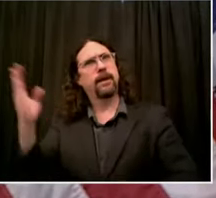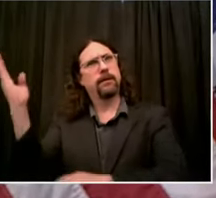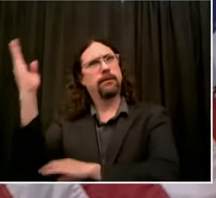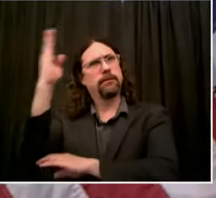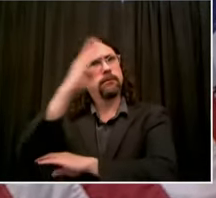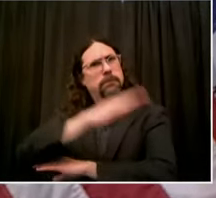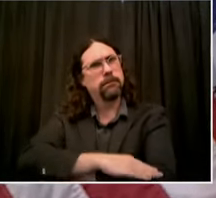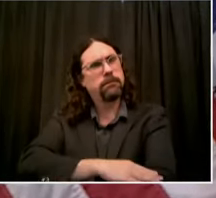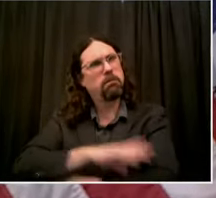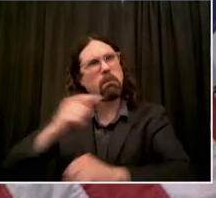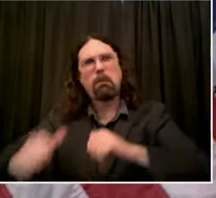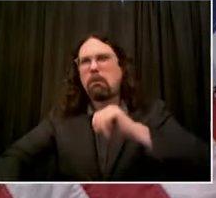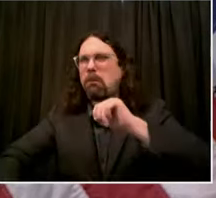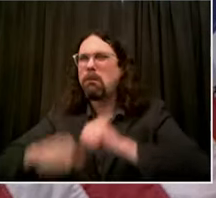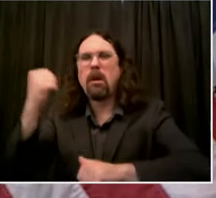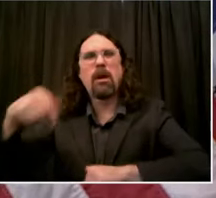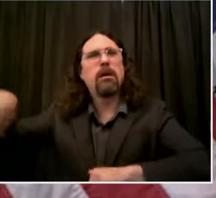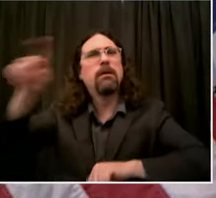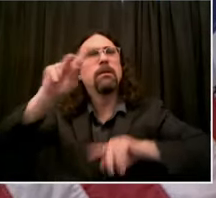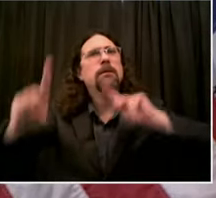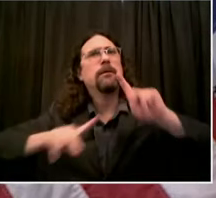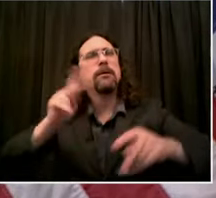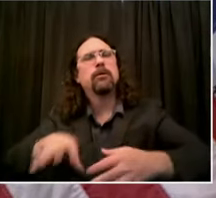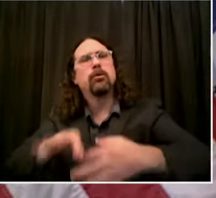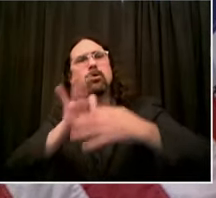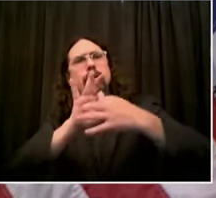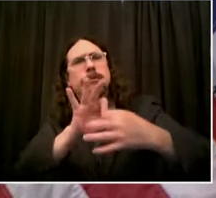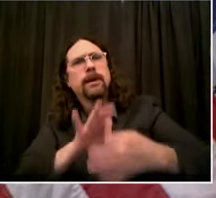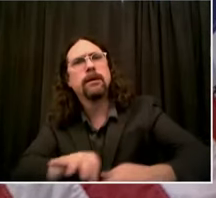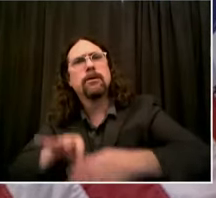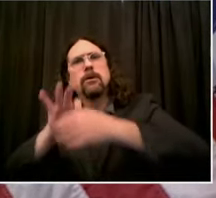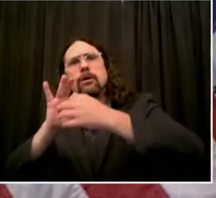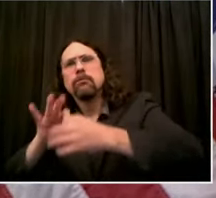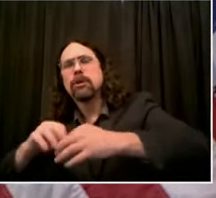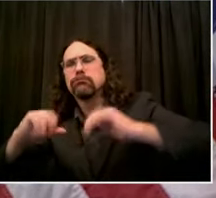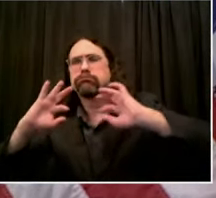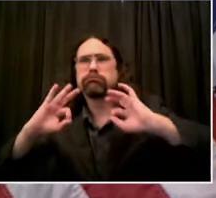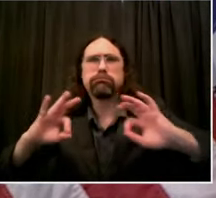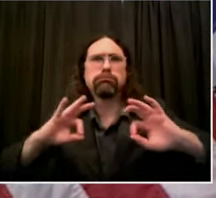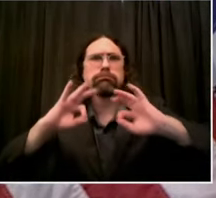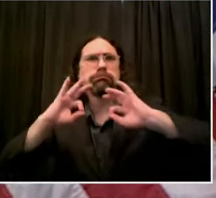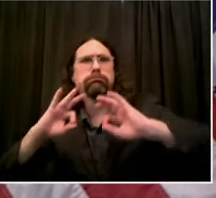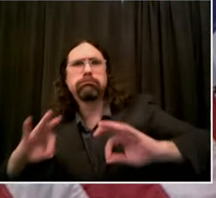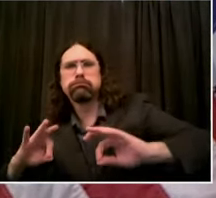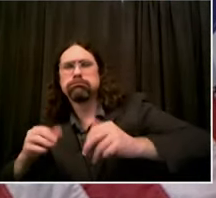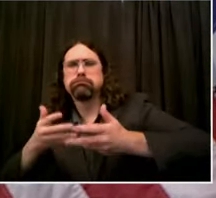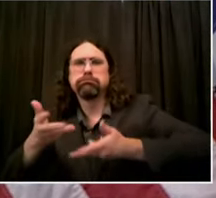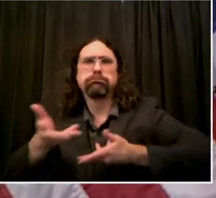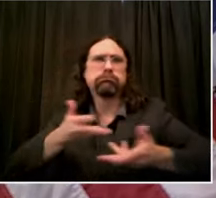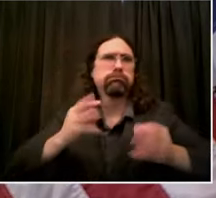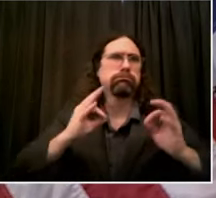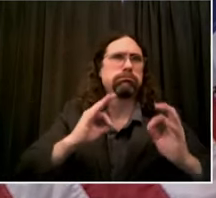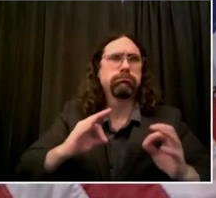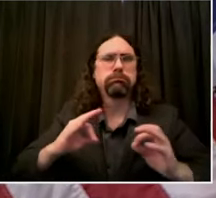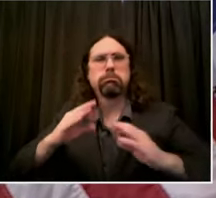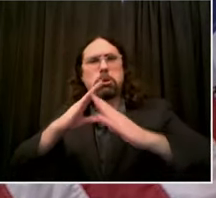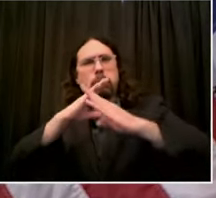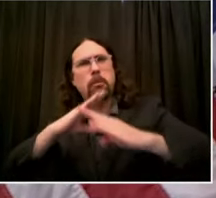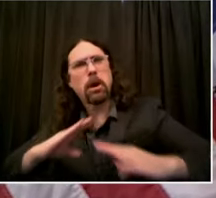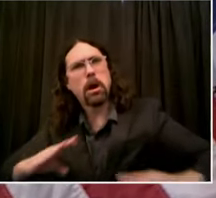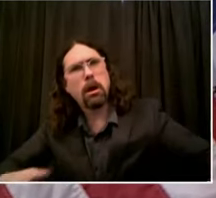respecting the peaceful protest. We saw a few incidents where people decided to do something illegal or